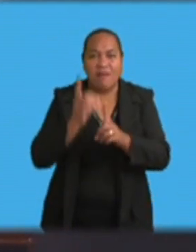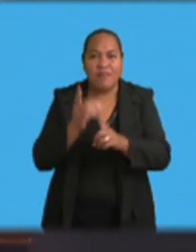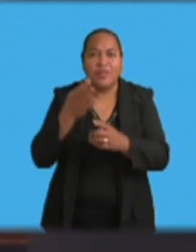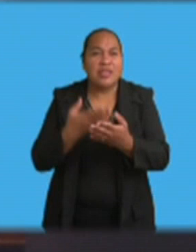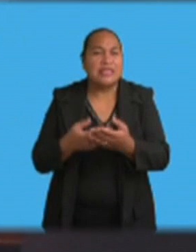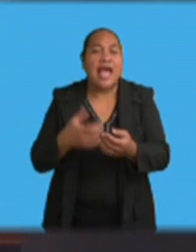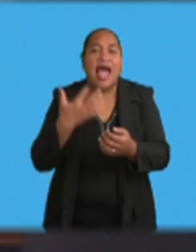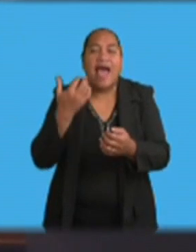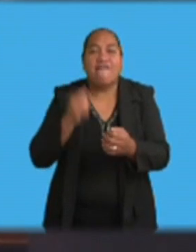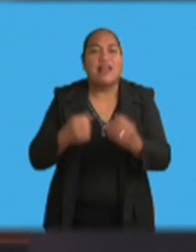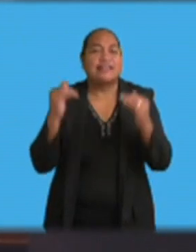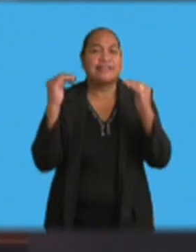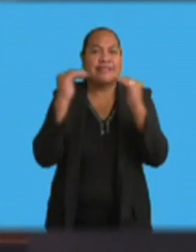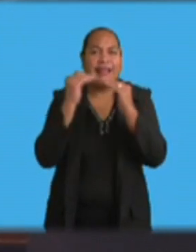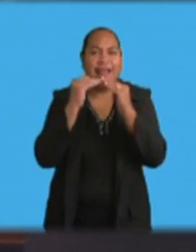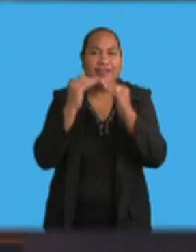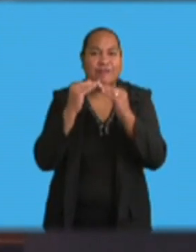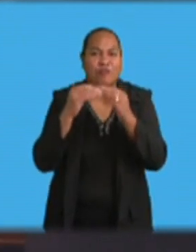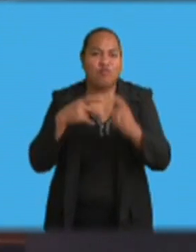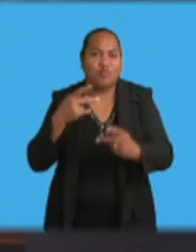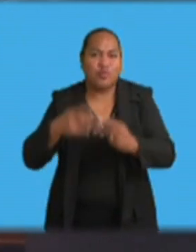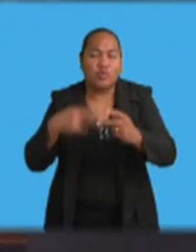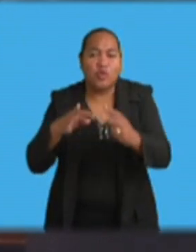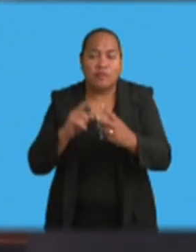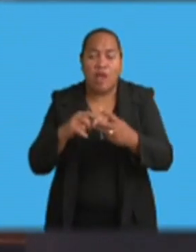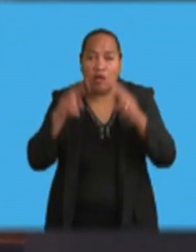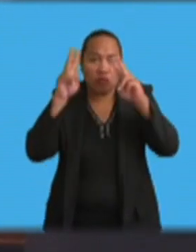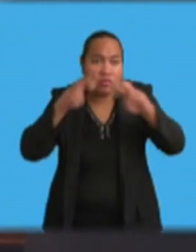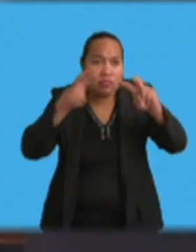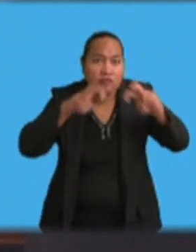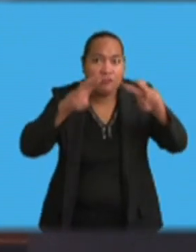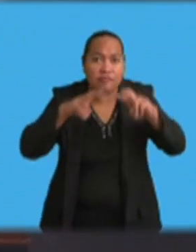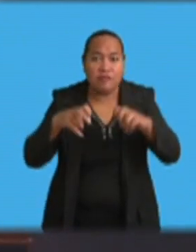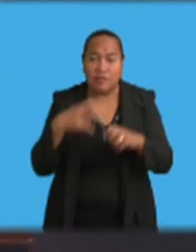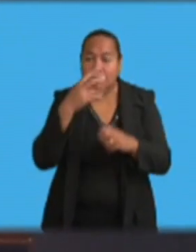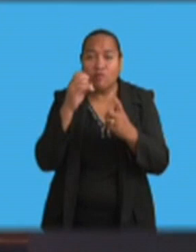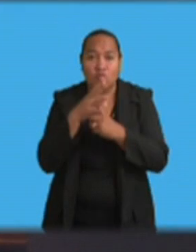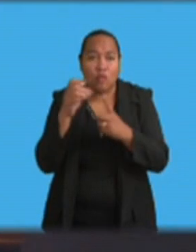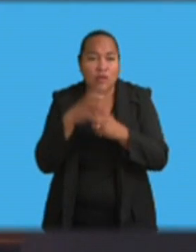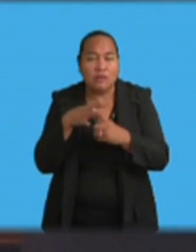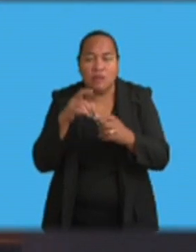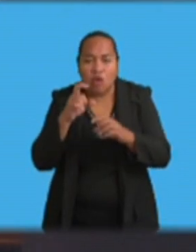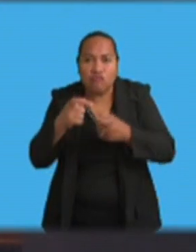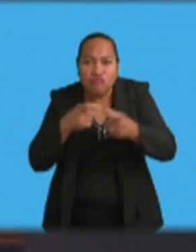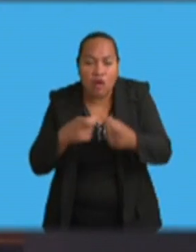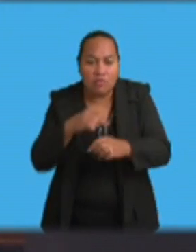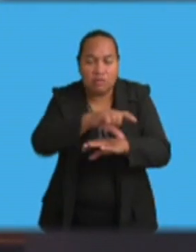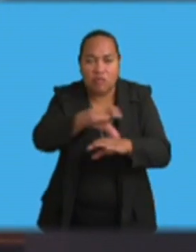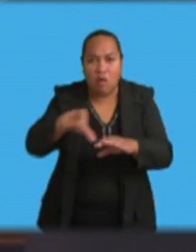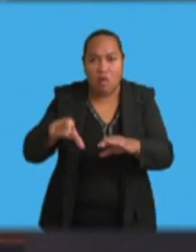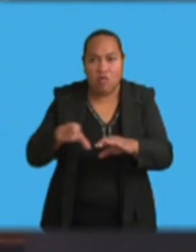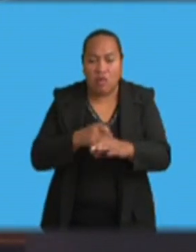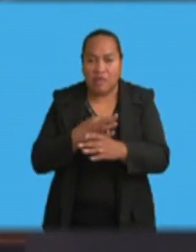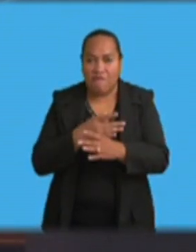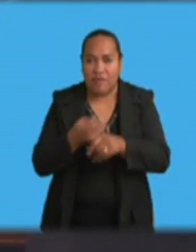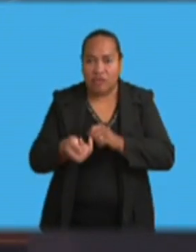operating procedures, and to conduct mandatory surface and land patrols for coastal fisheries. Madam Speaker, with